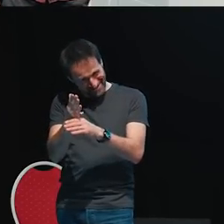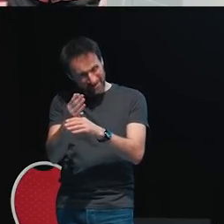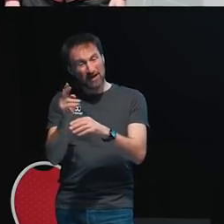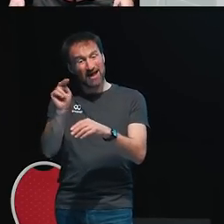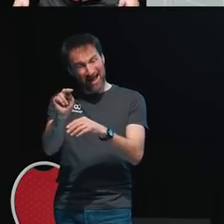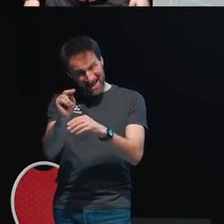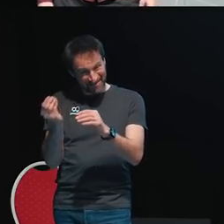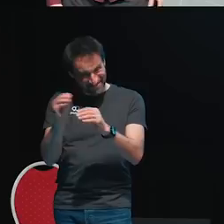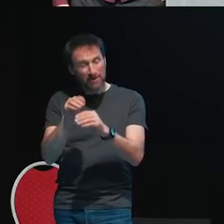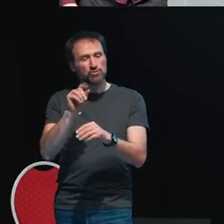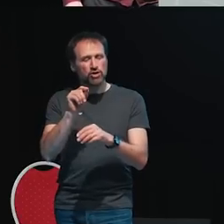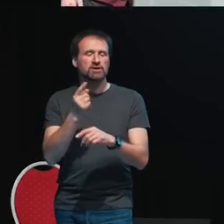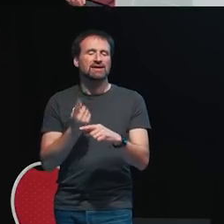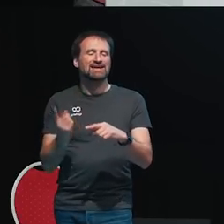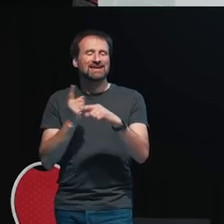you really do increment by one.